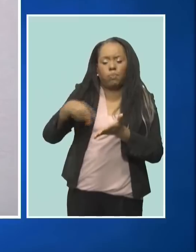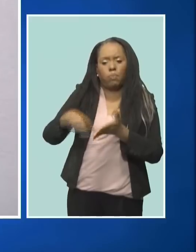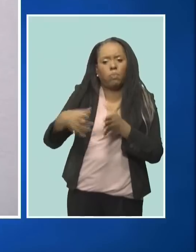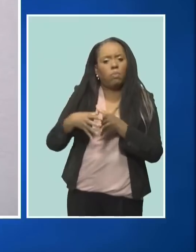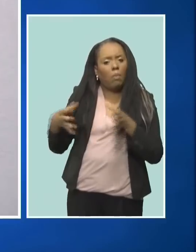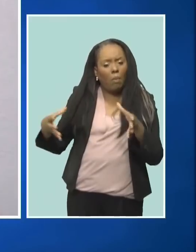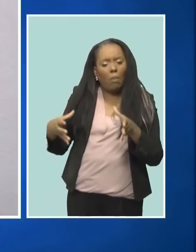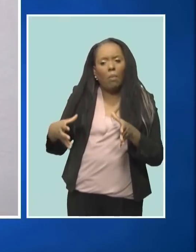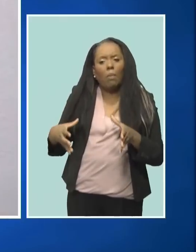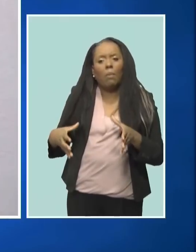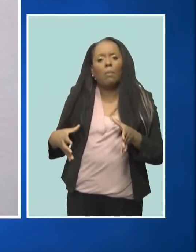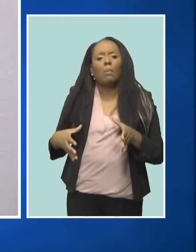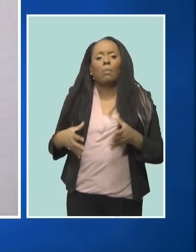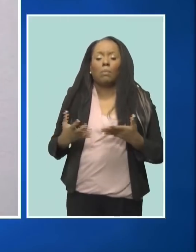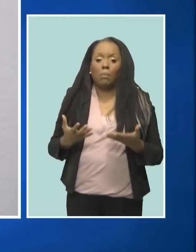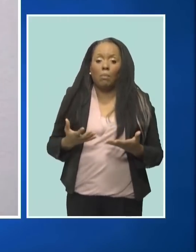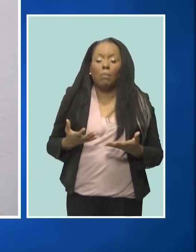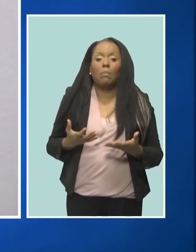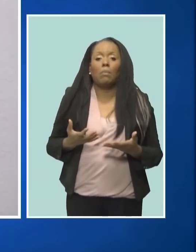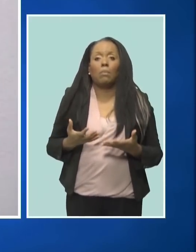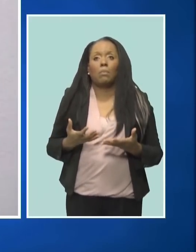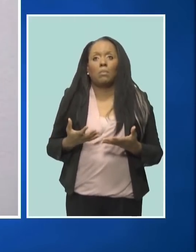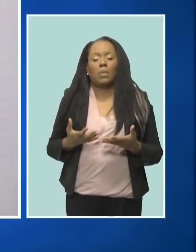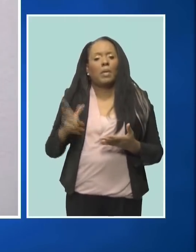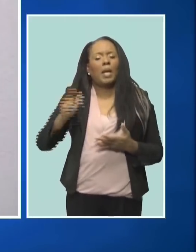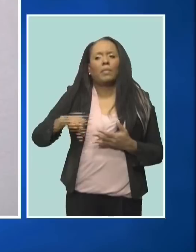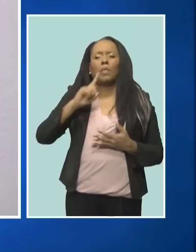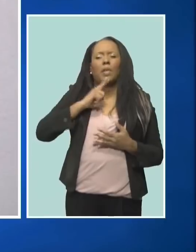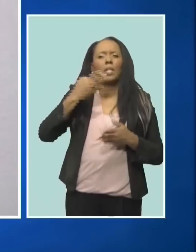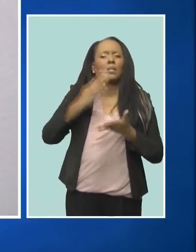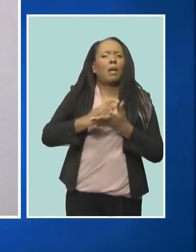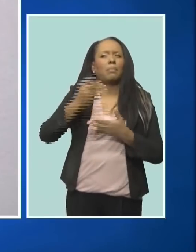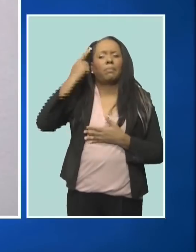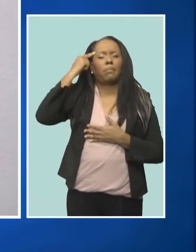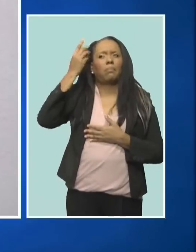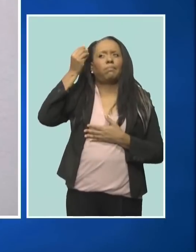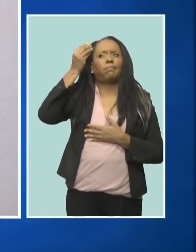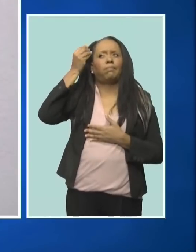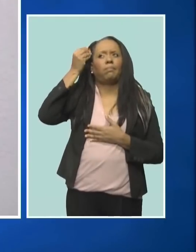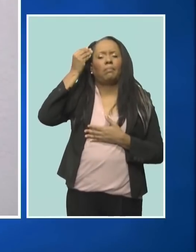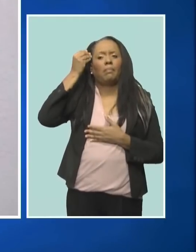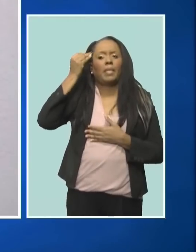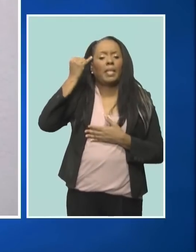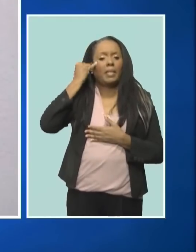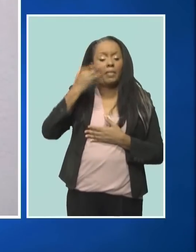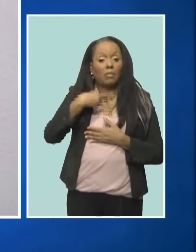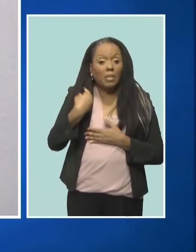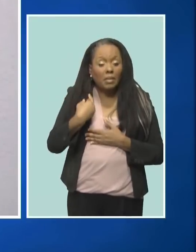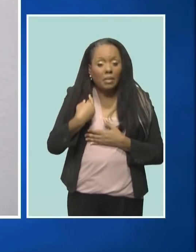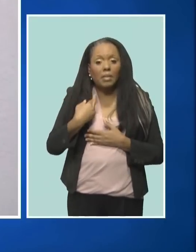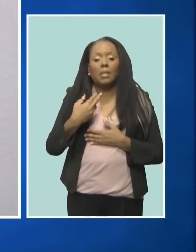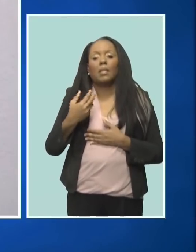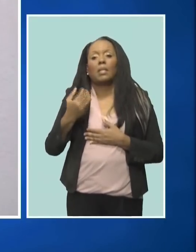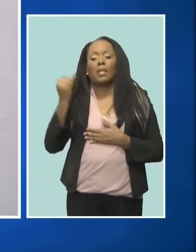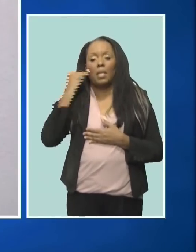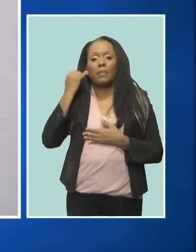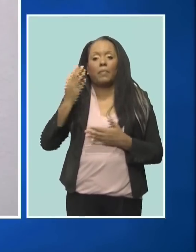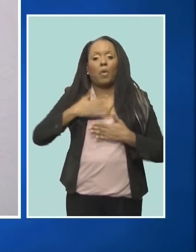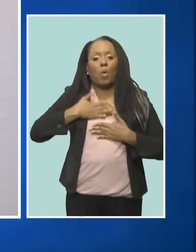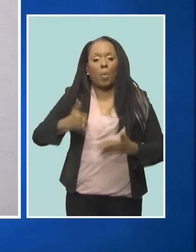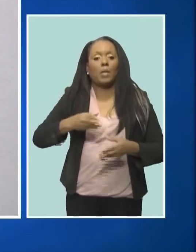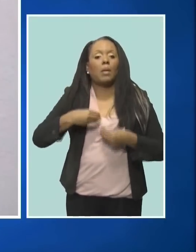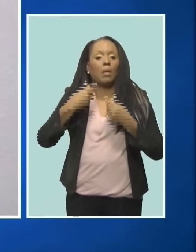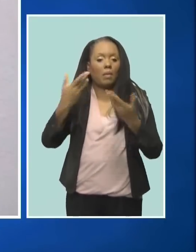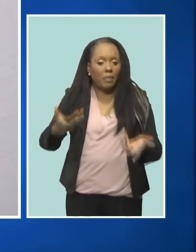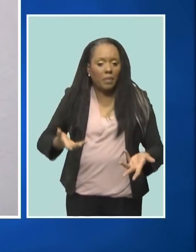at that point. Therefore, things have to be considered in that context when determining whether the cover can be offered or not. So those are